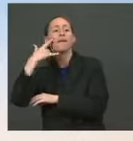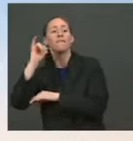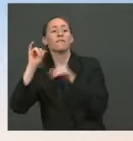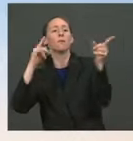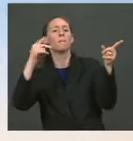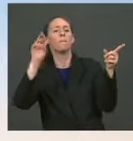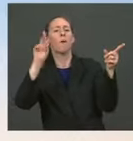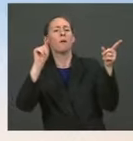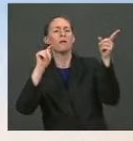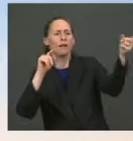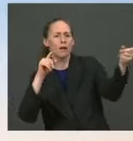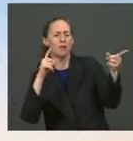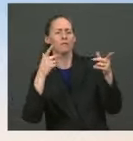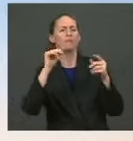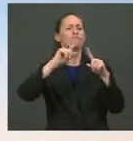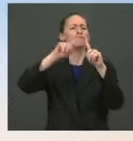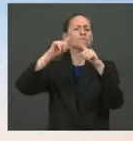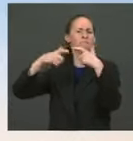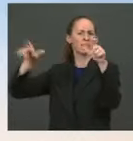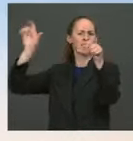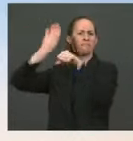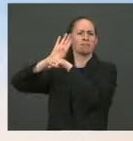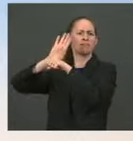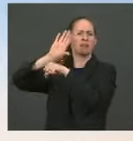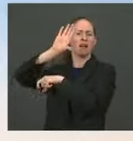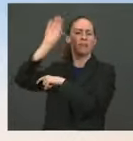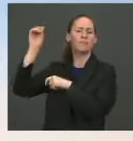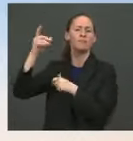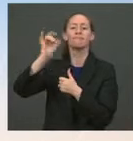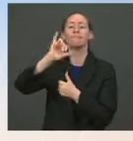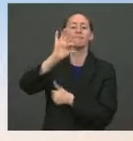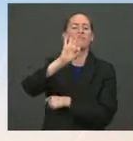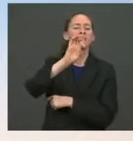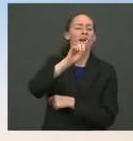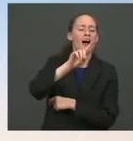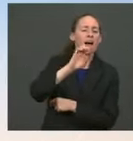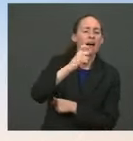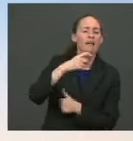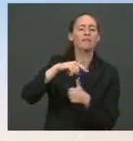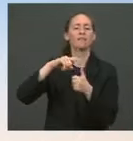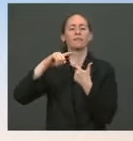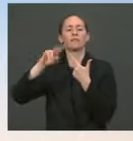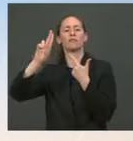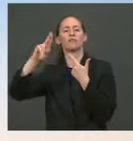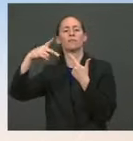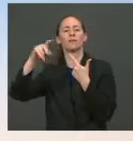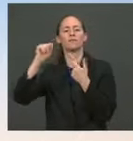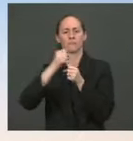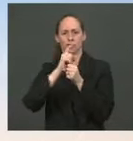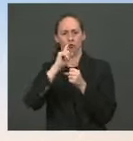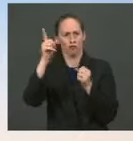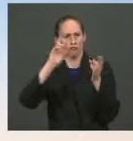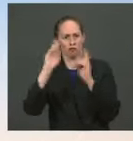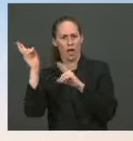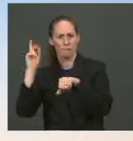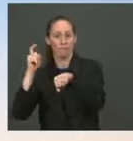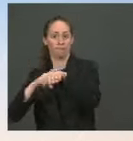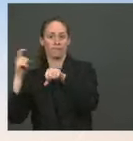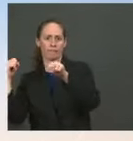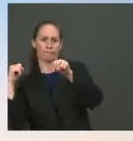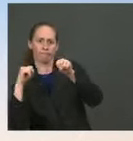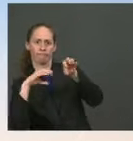like FedEx and UPS to move goods in and out of those ports 24/7. So within weeks, the port of Savannah, the